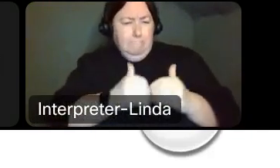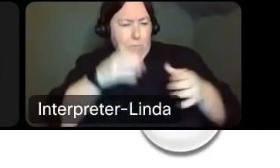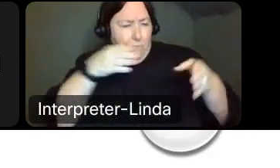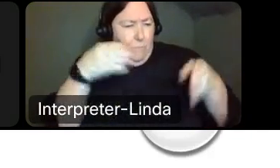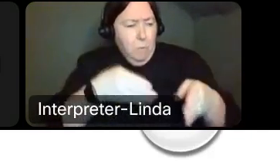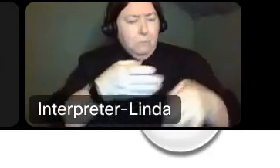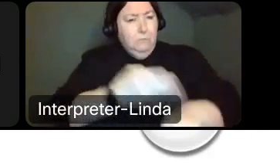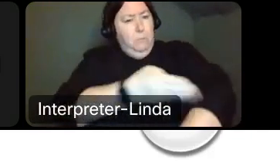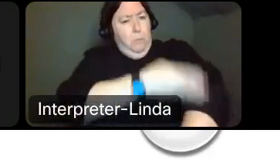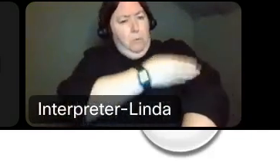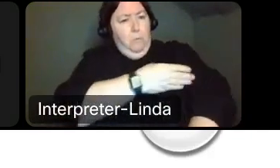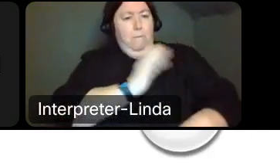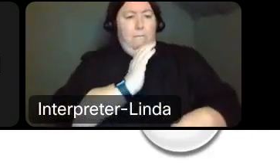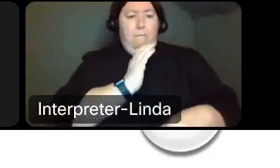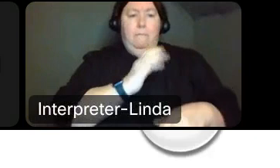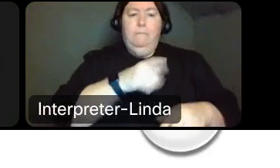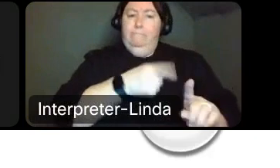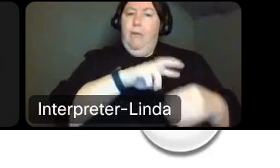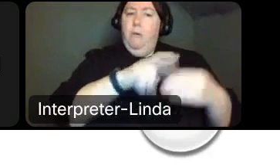to improve those outcomes.